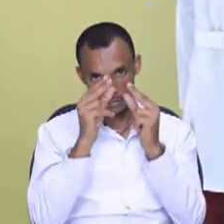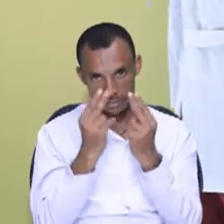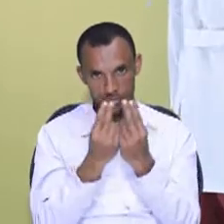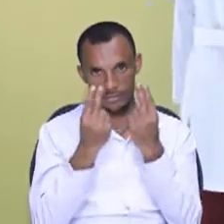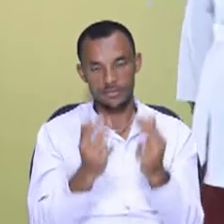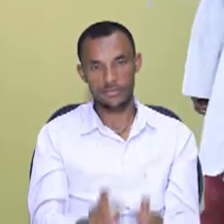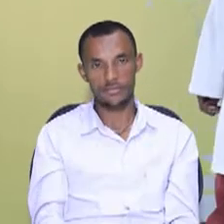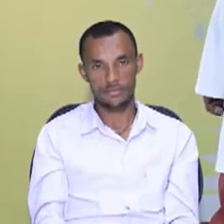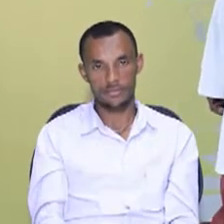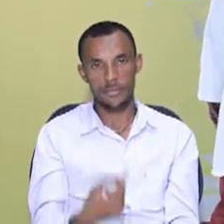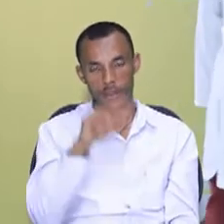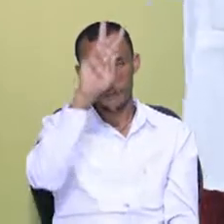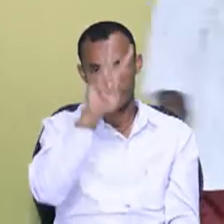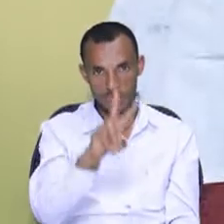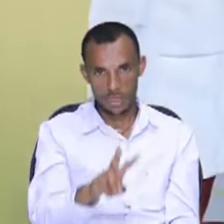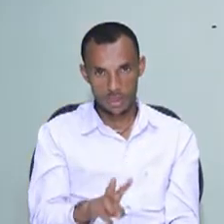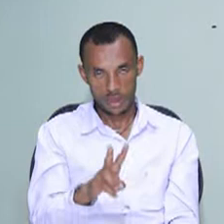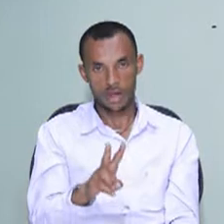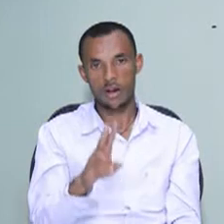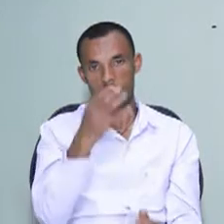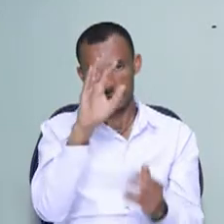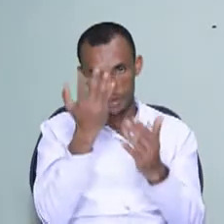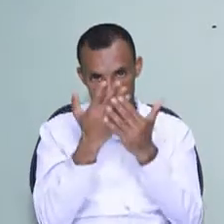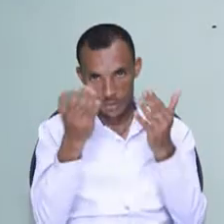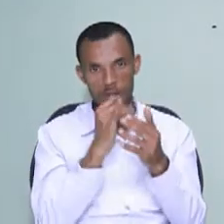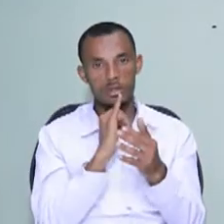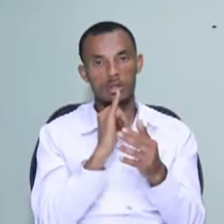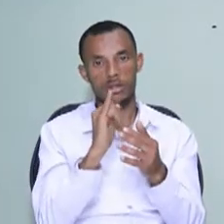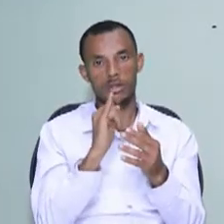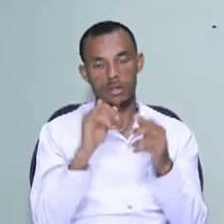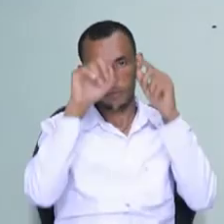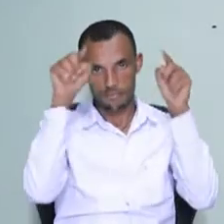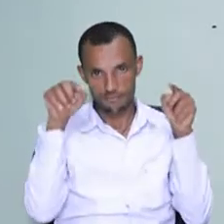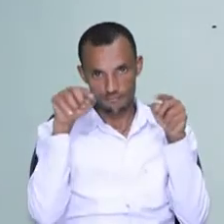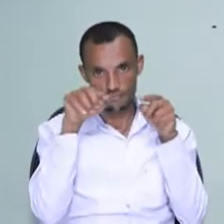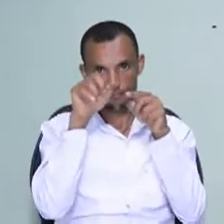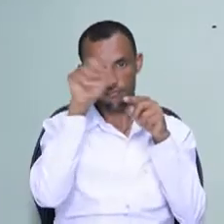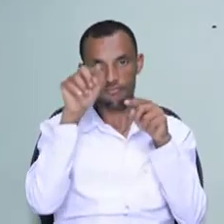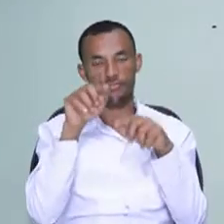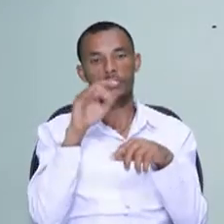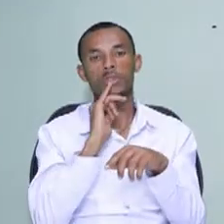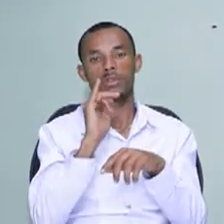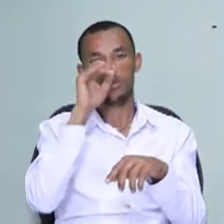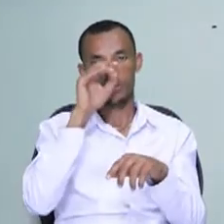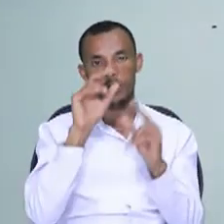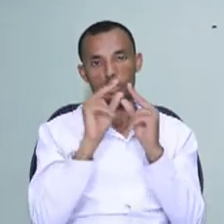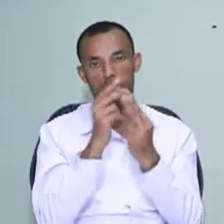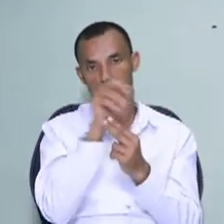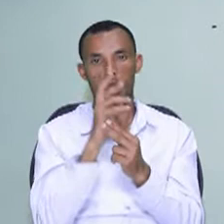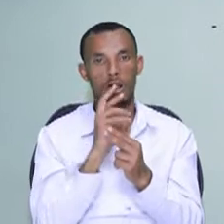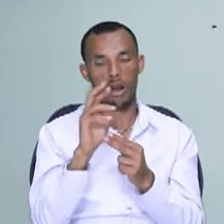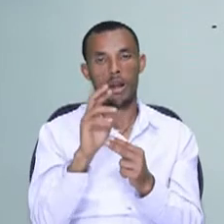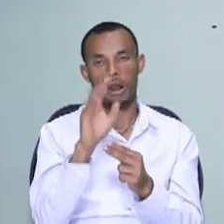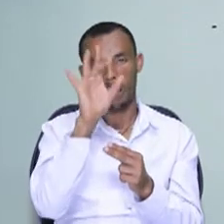The vertical columns of elements in the periodic table are called groups. There